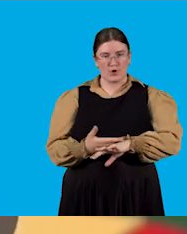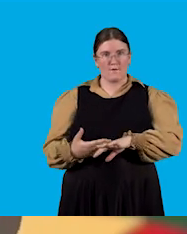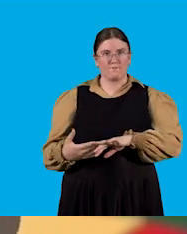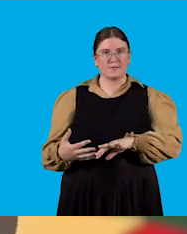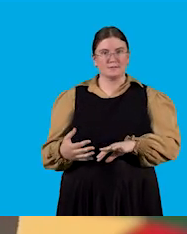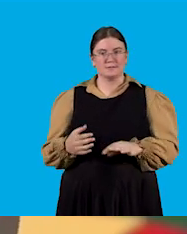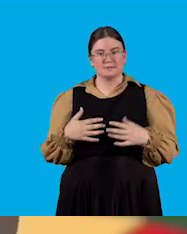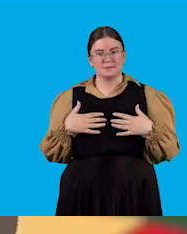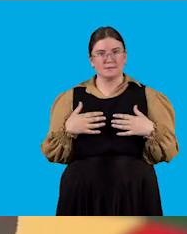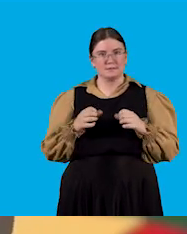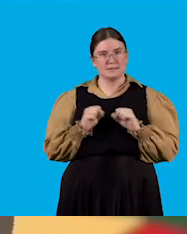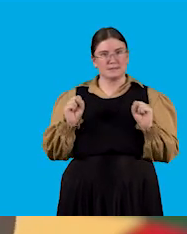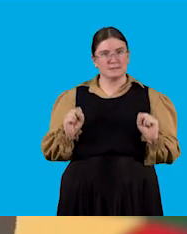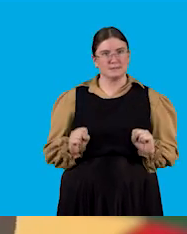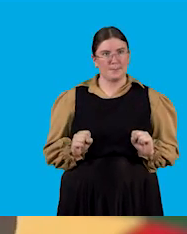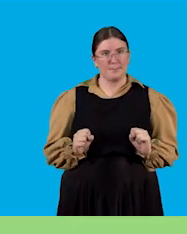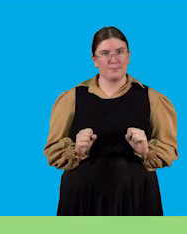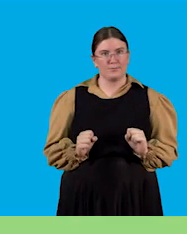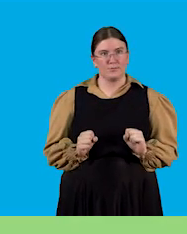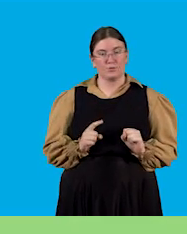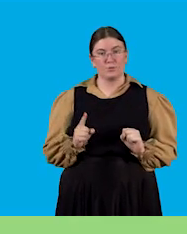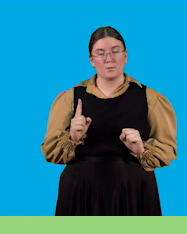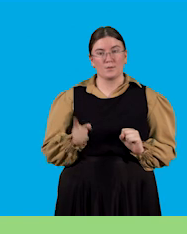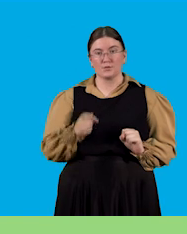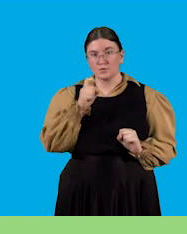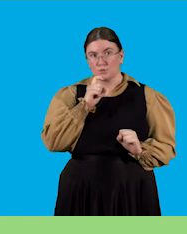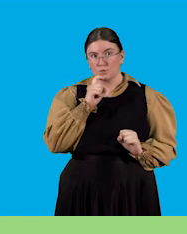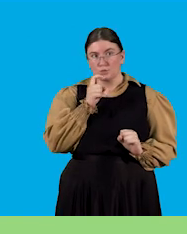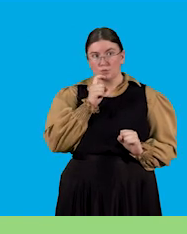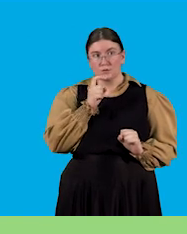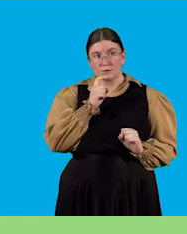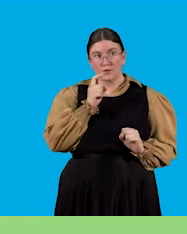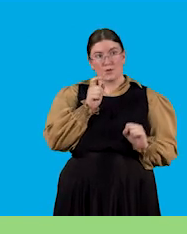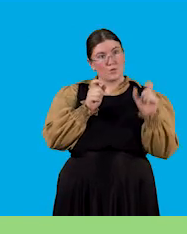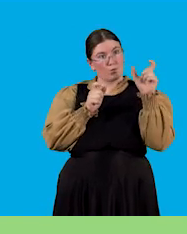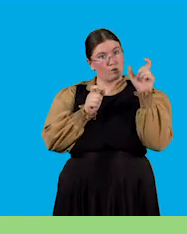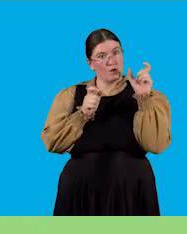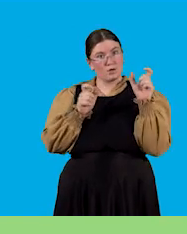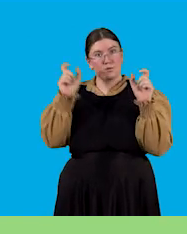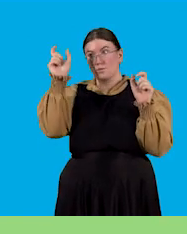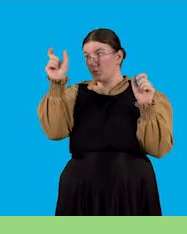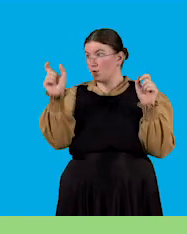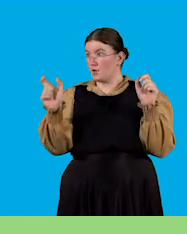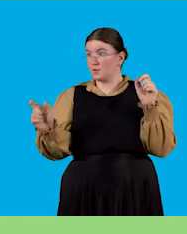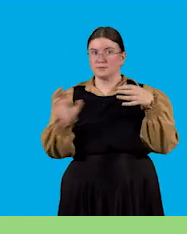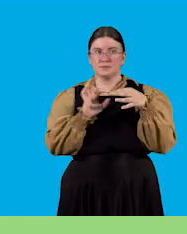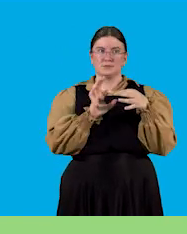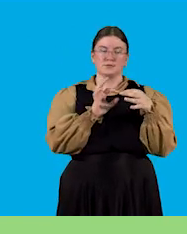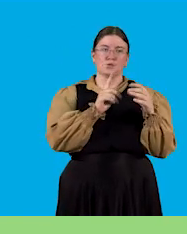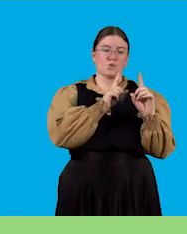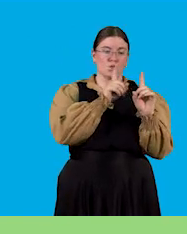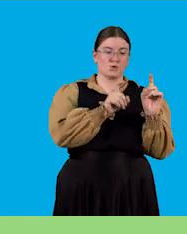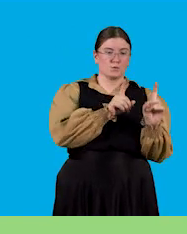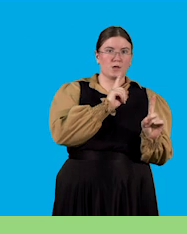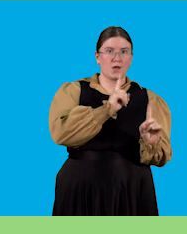system. So, you are supposed to use the words in the box to answer the questions below.